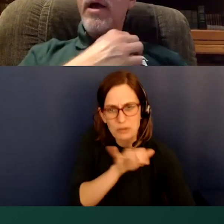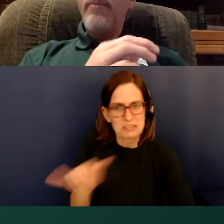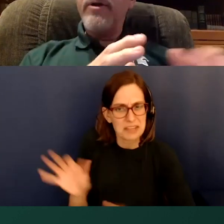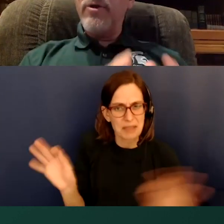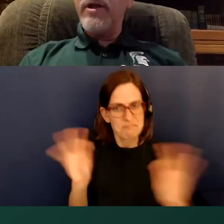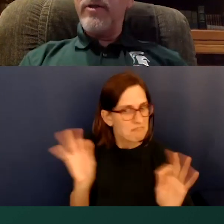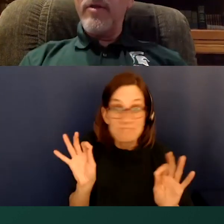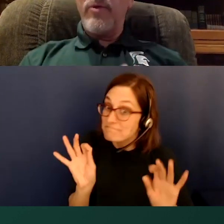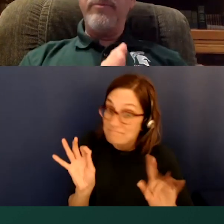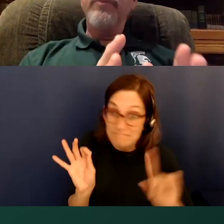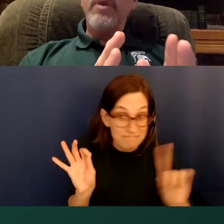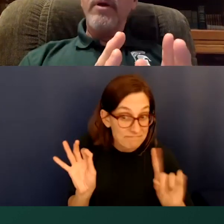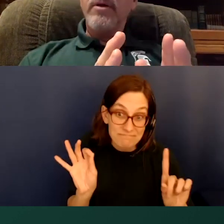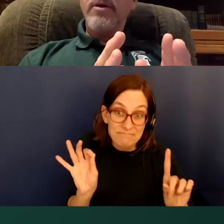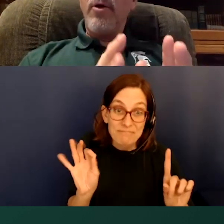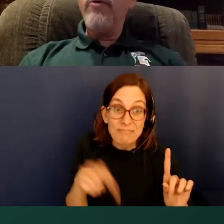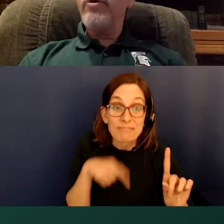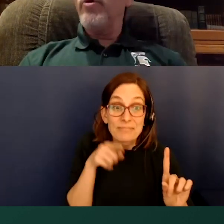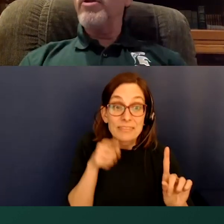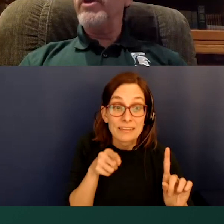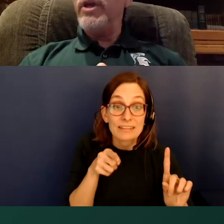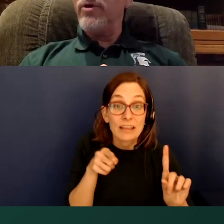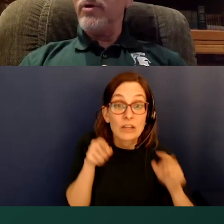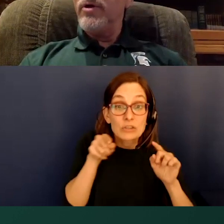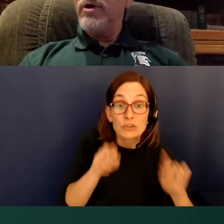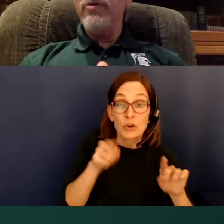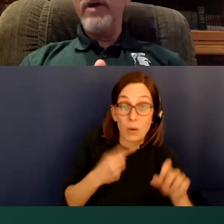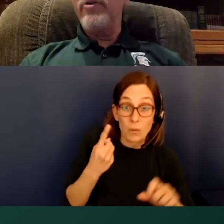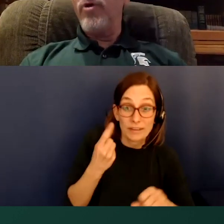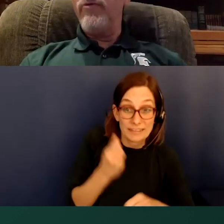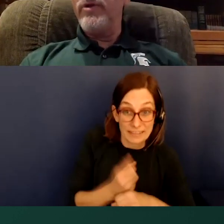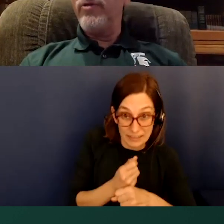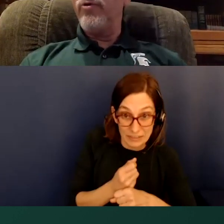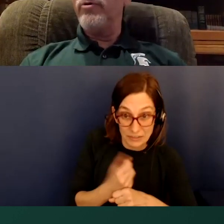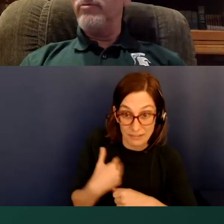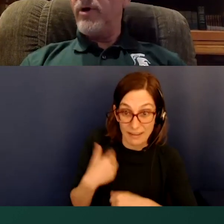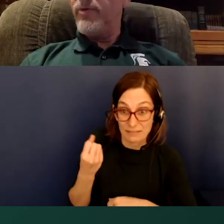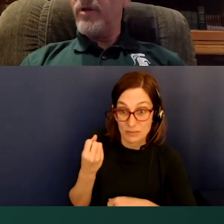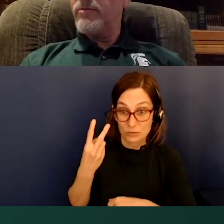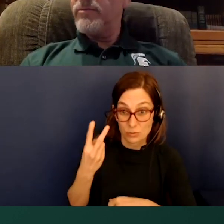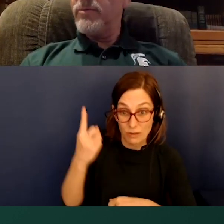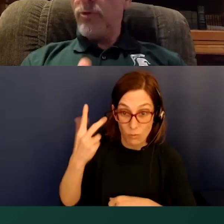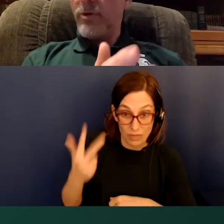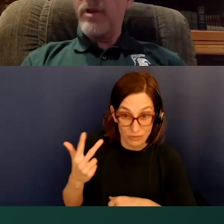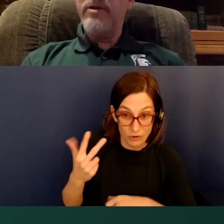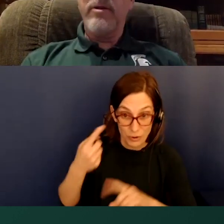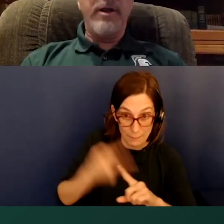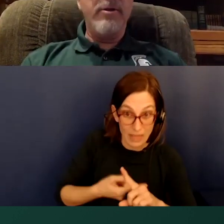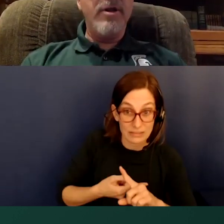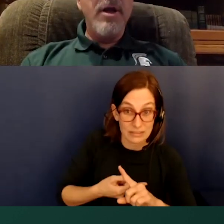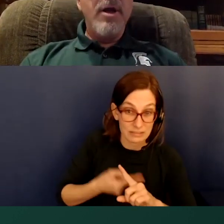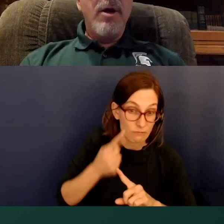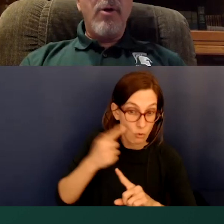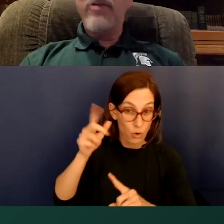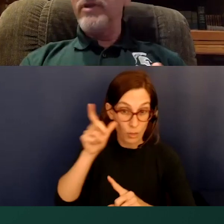day, but look at it this way. Over the course of a year, you've got 12 and a third months, lunar